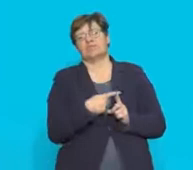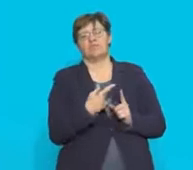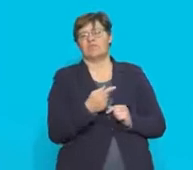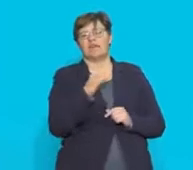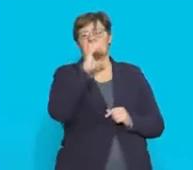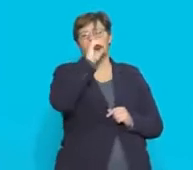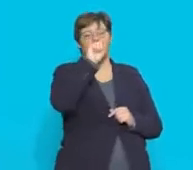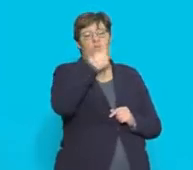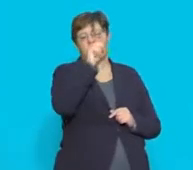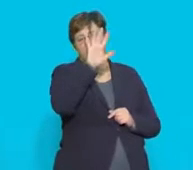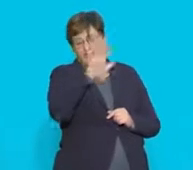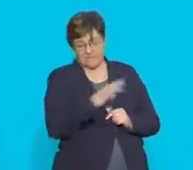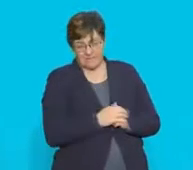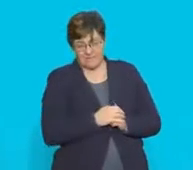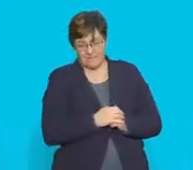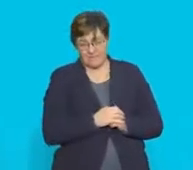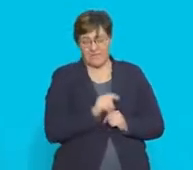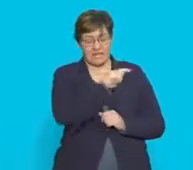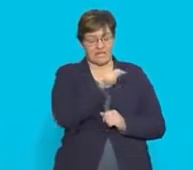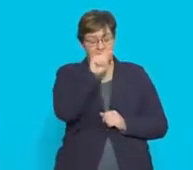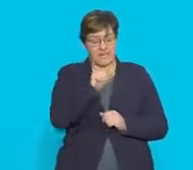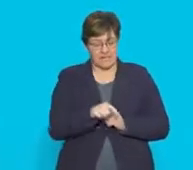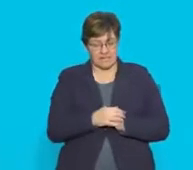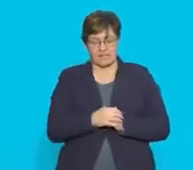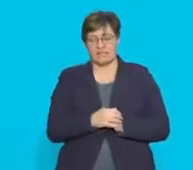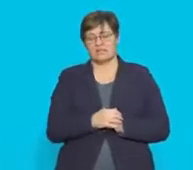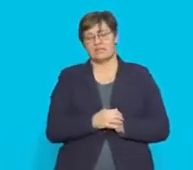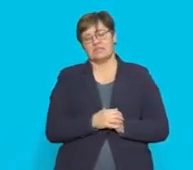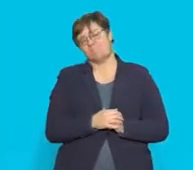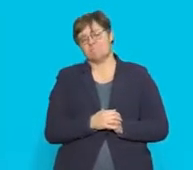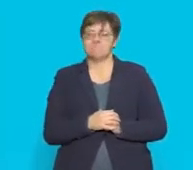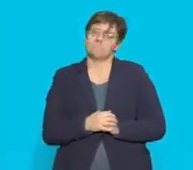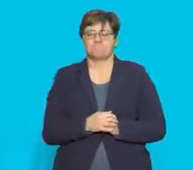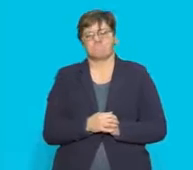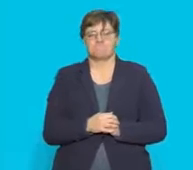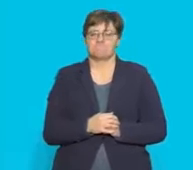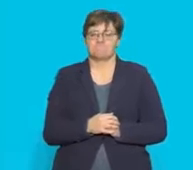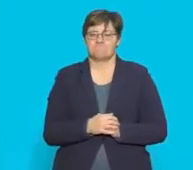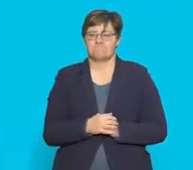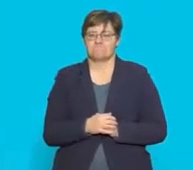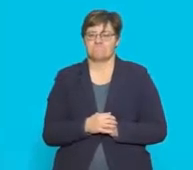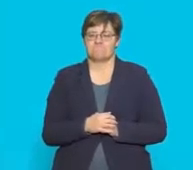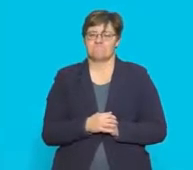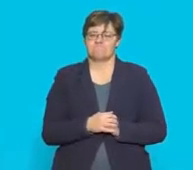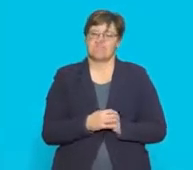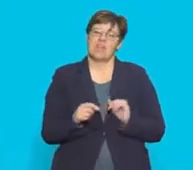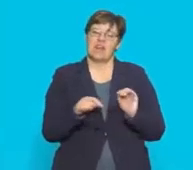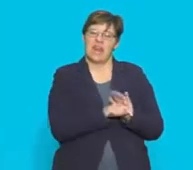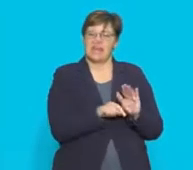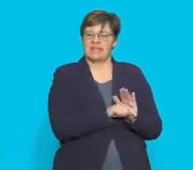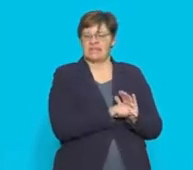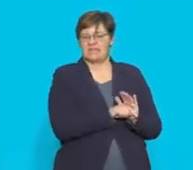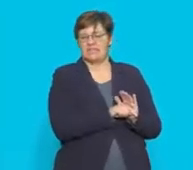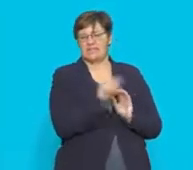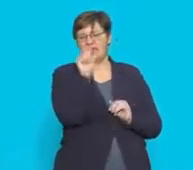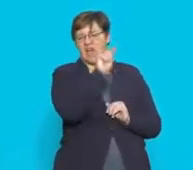be 0.5, right? And I divide this by a very small negative